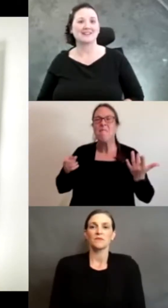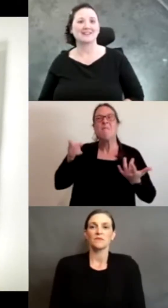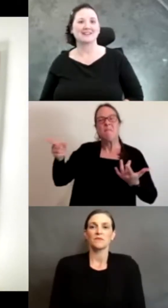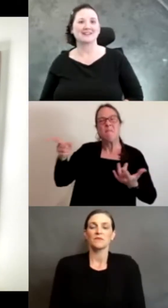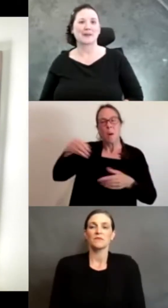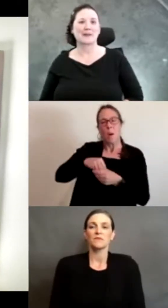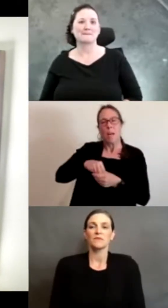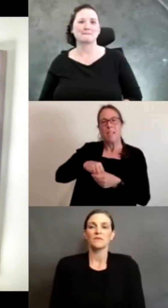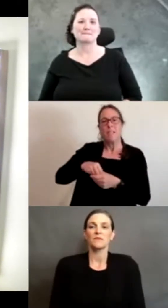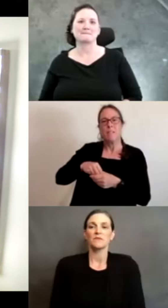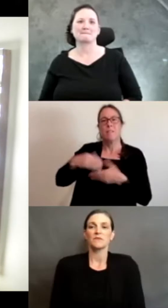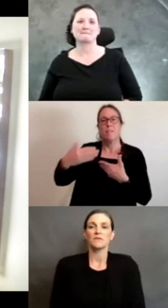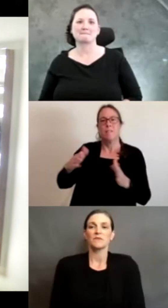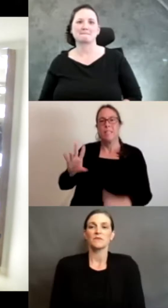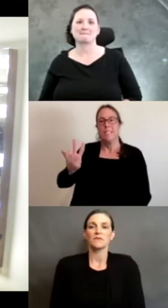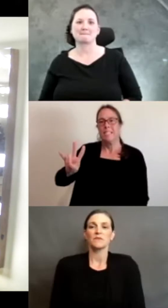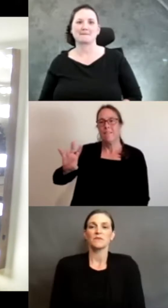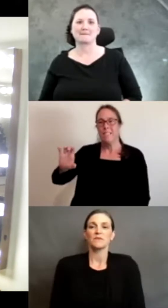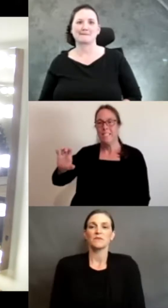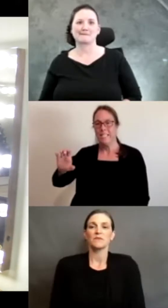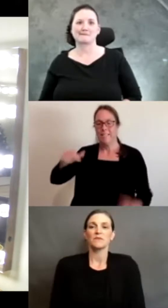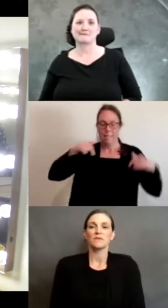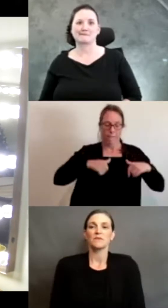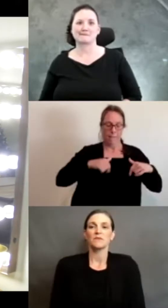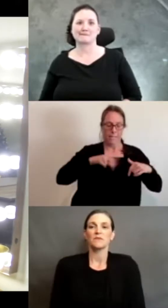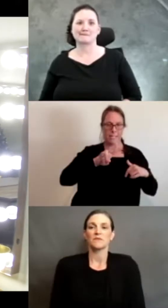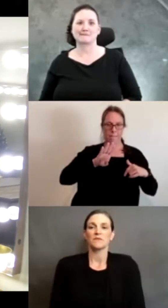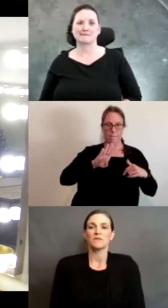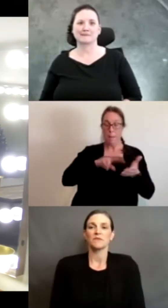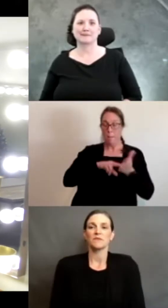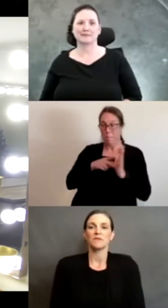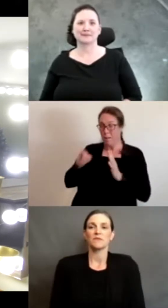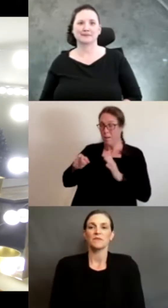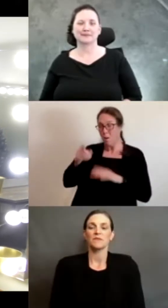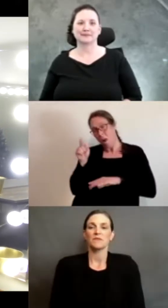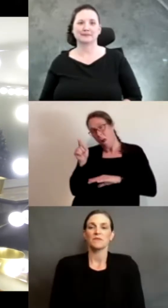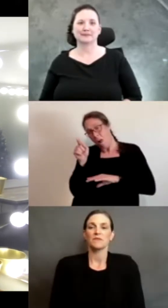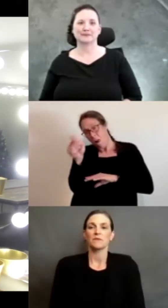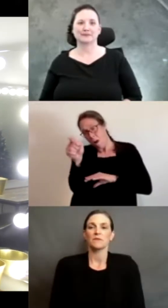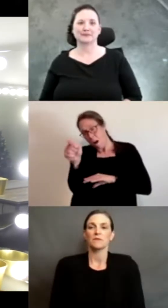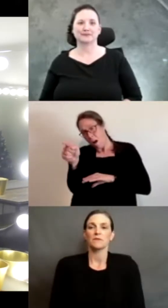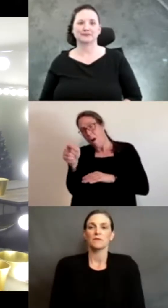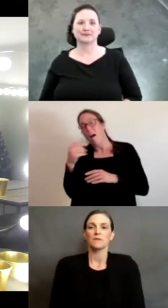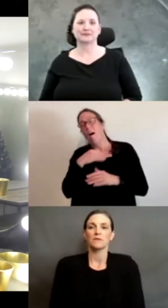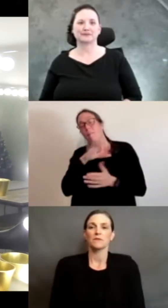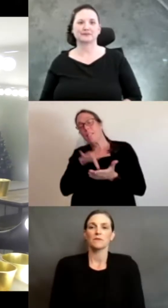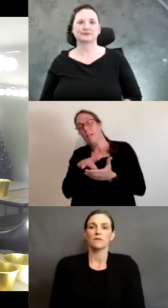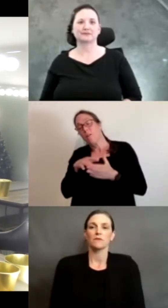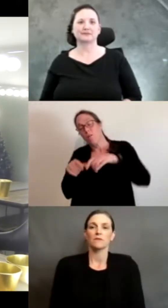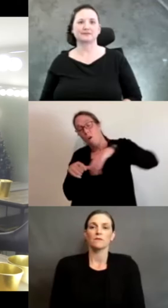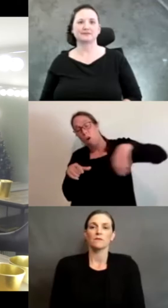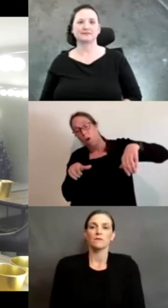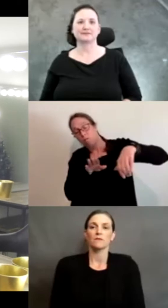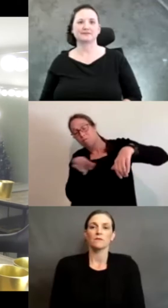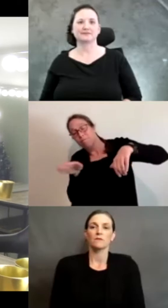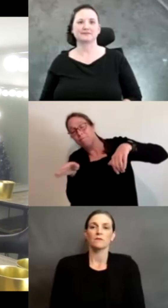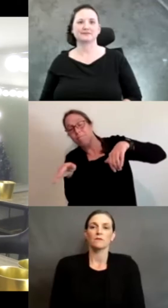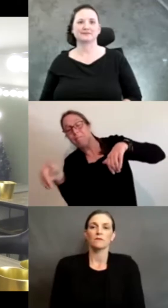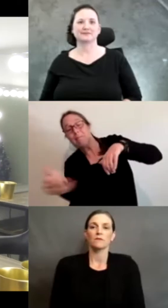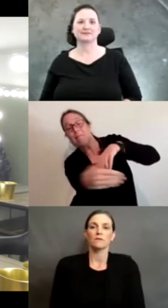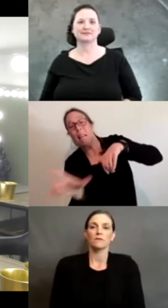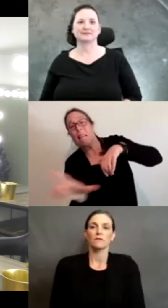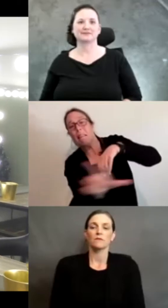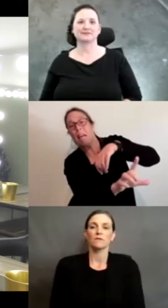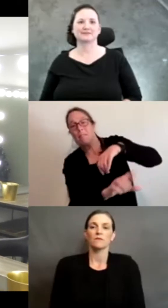is 7B. So just go down the hall and to the left, just past the center hallway. Can't miss it.